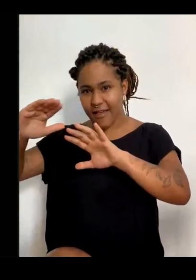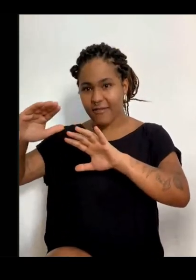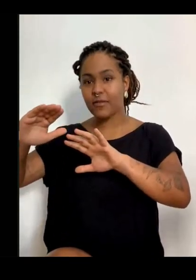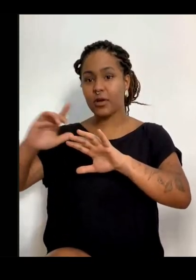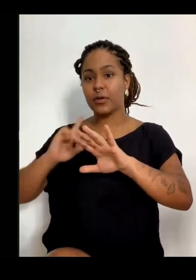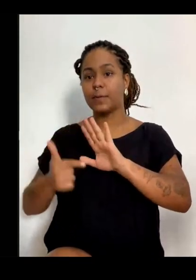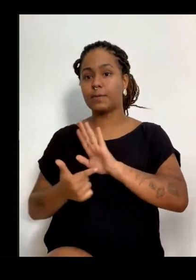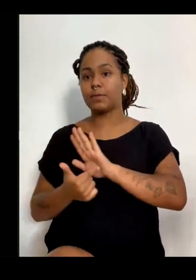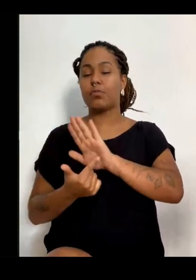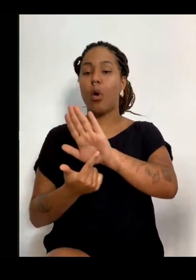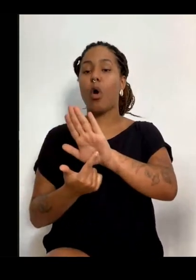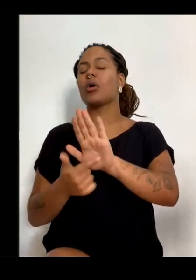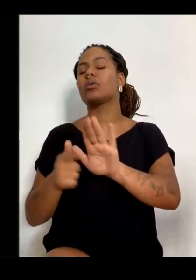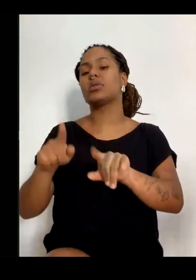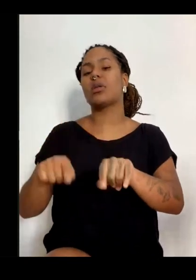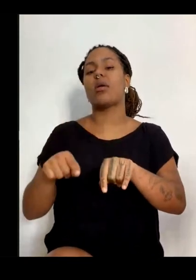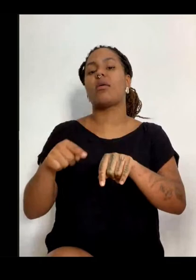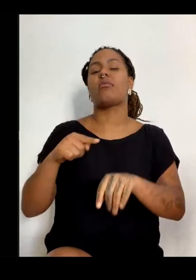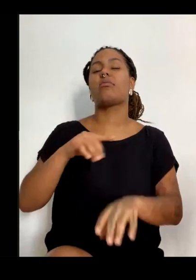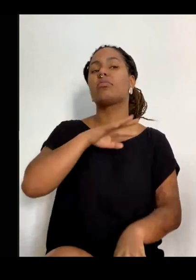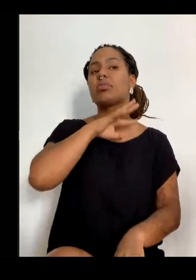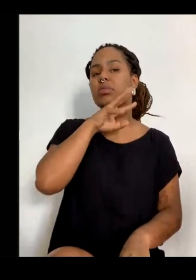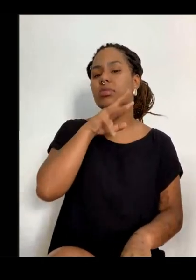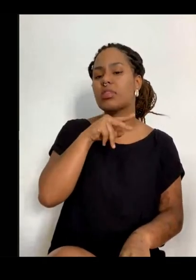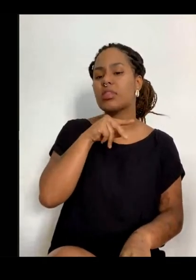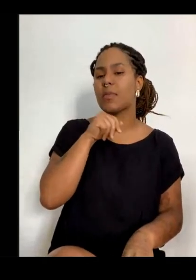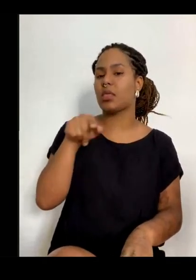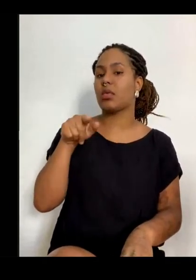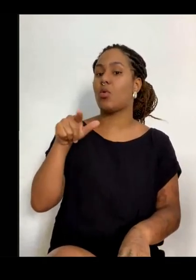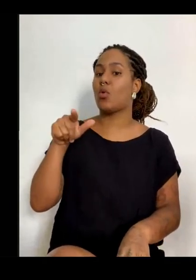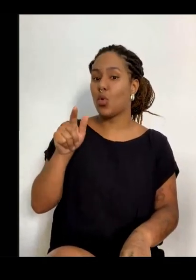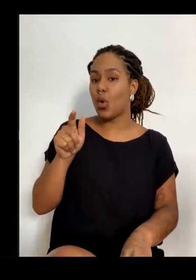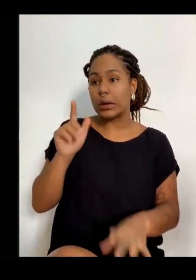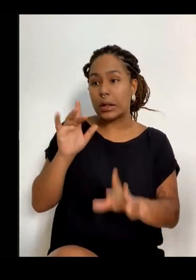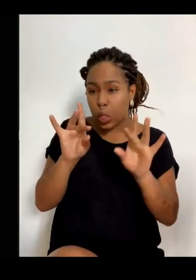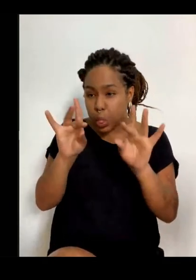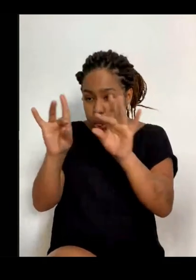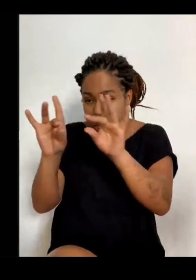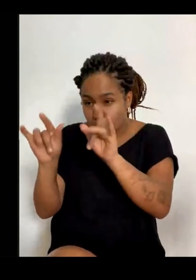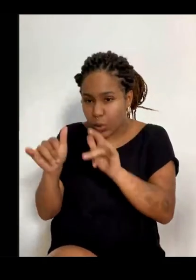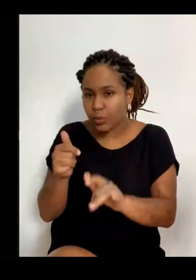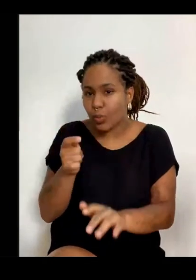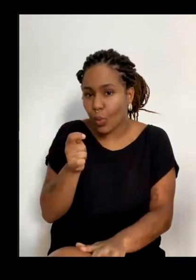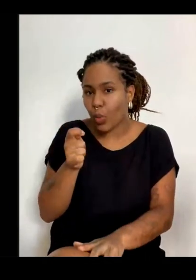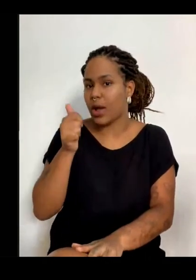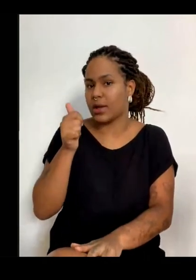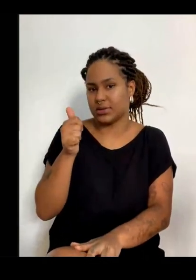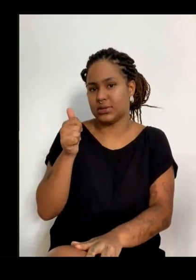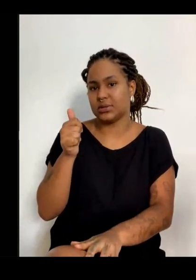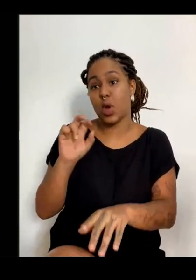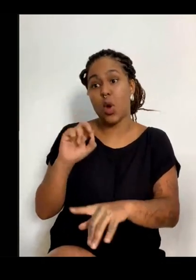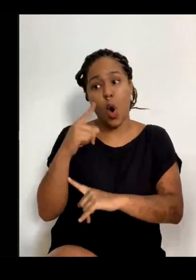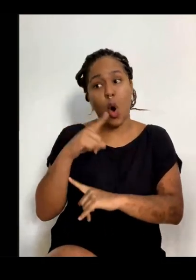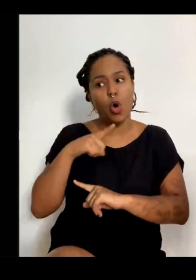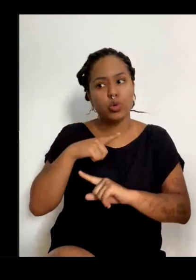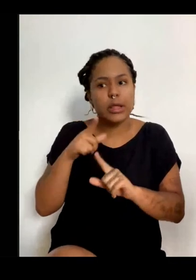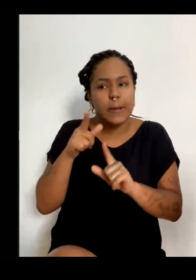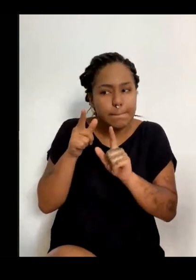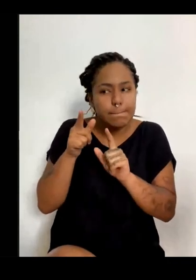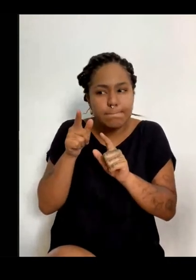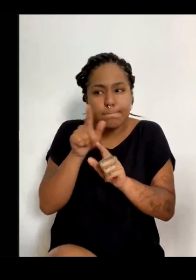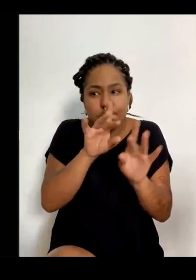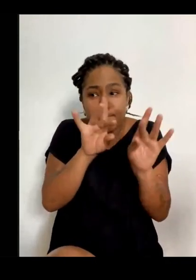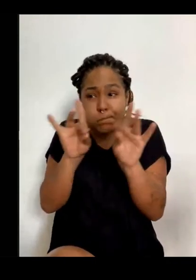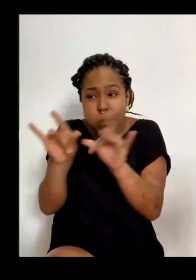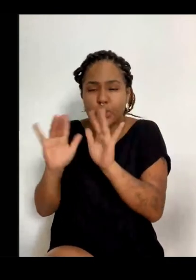with Extinction it pairs in the show the end with a mortality relief the